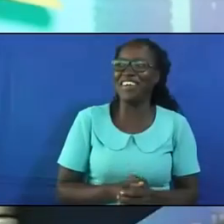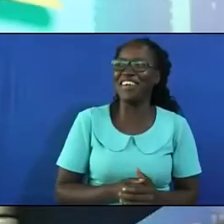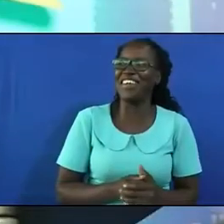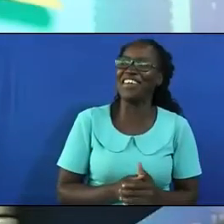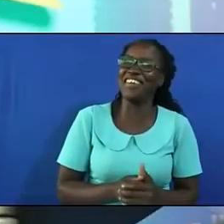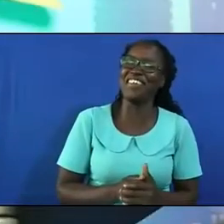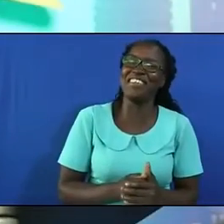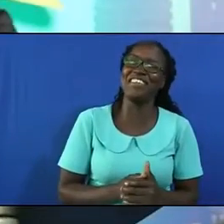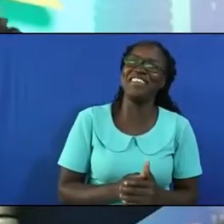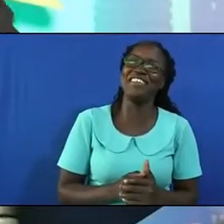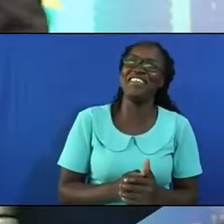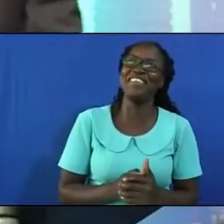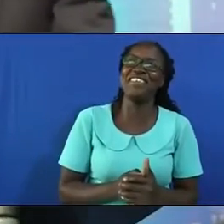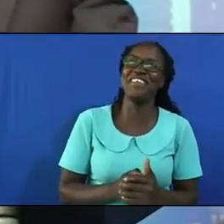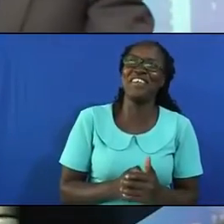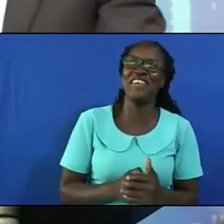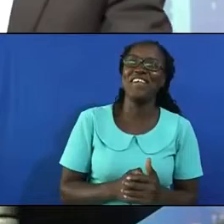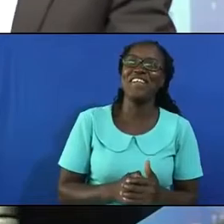Hey.